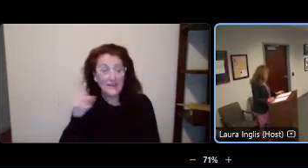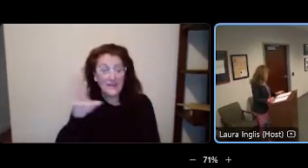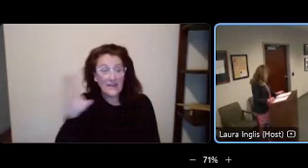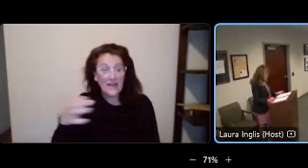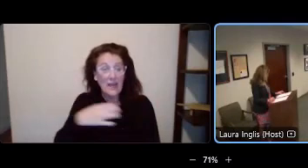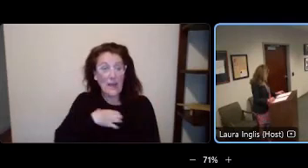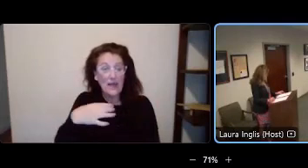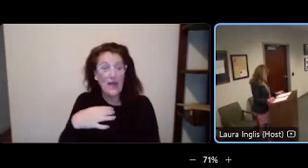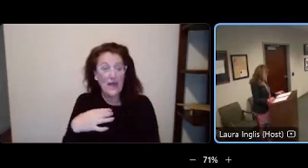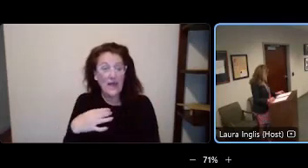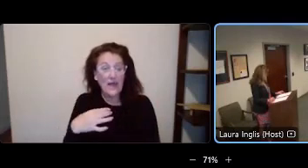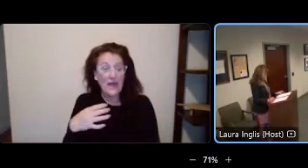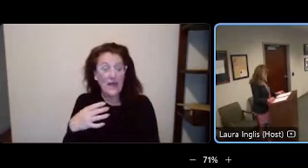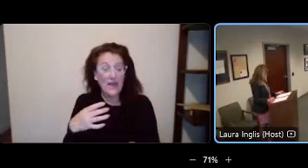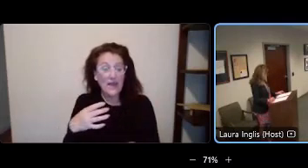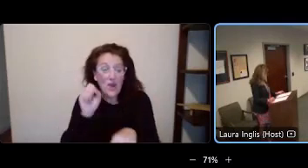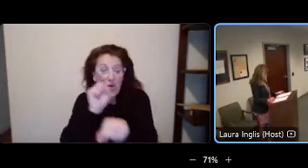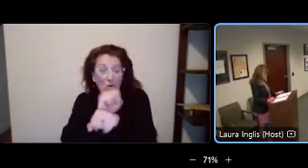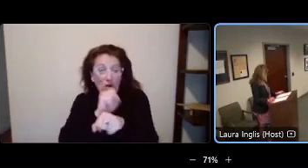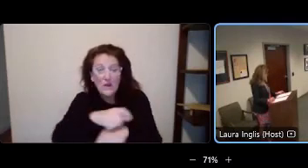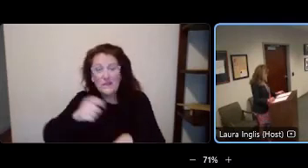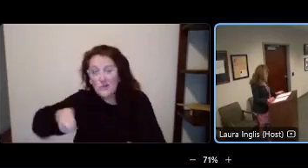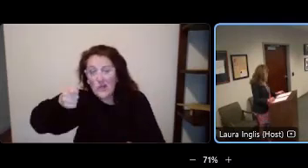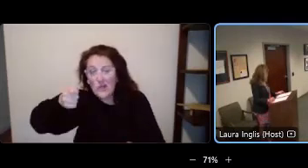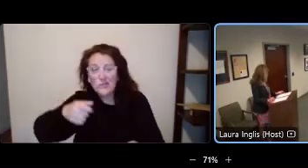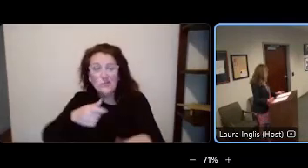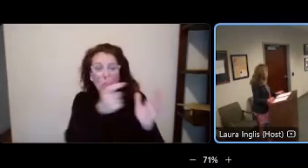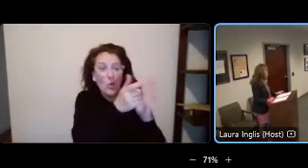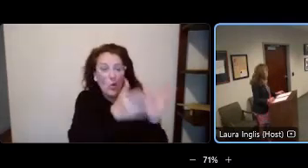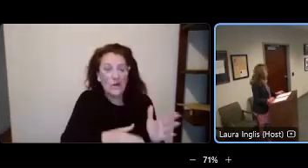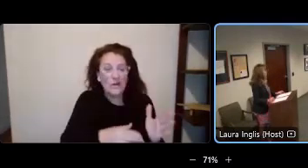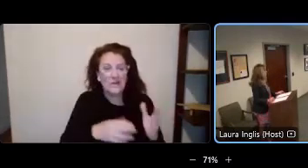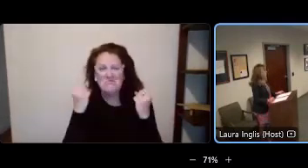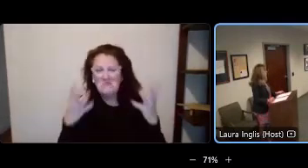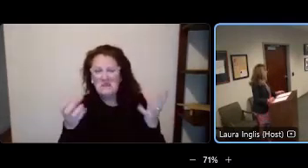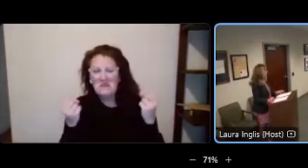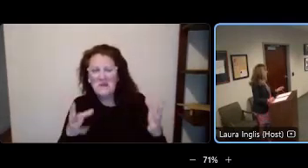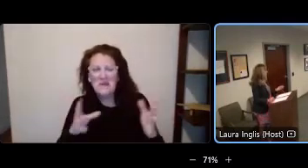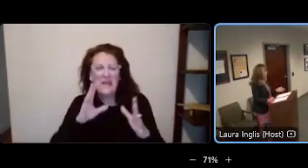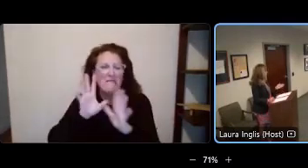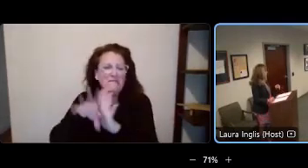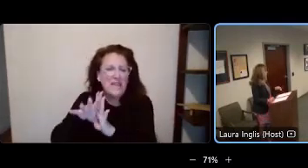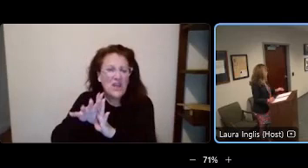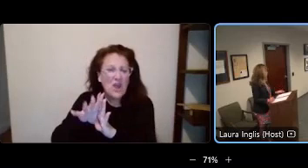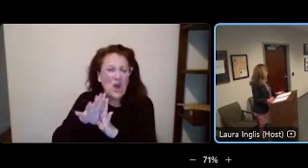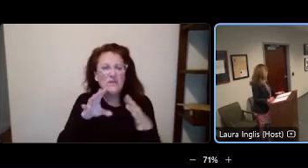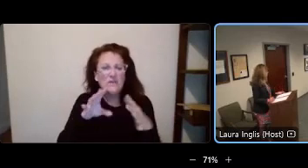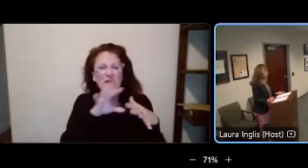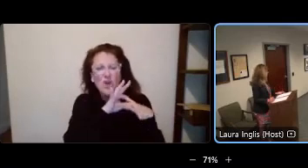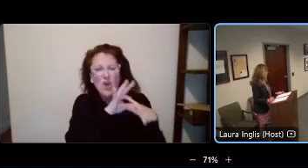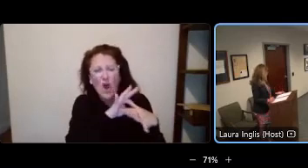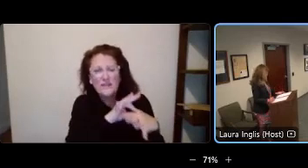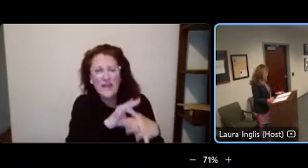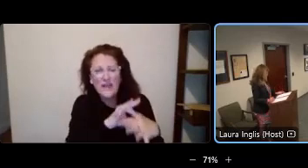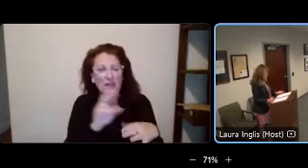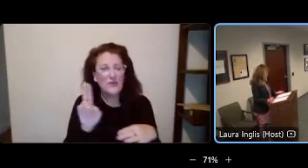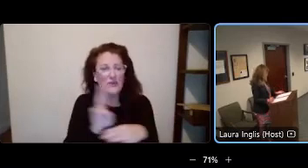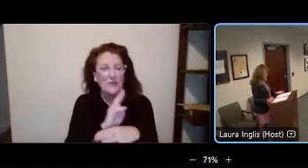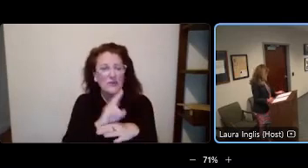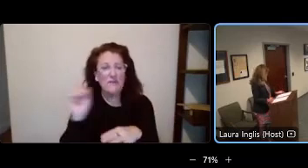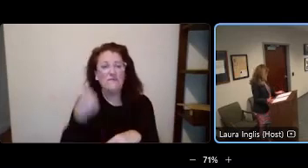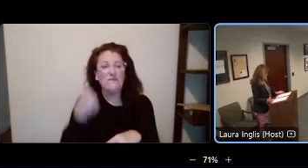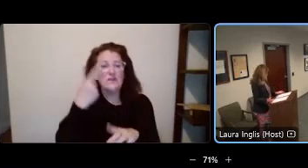working with the judges and attorneys to update and create dozens of videos and other content for those judges to use during their first month of onboarding.